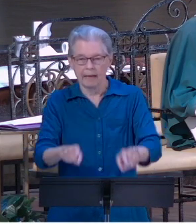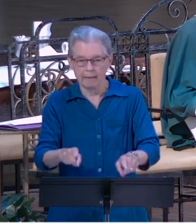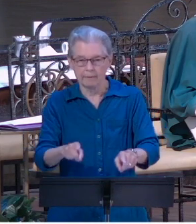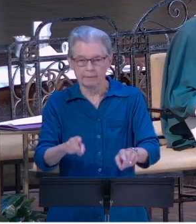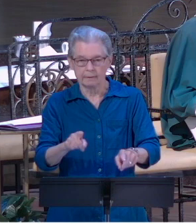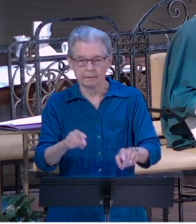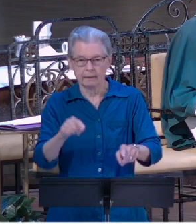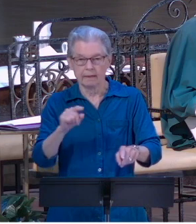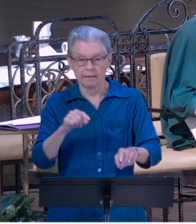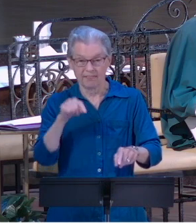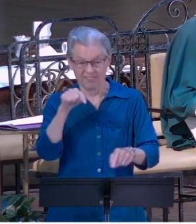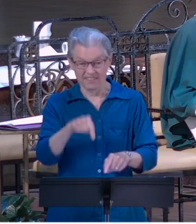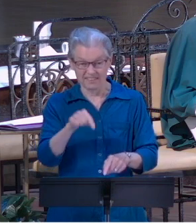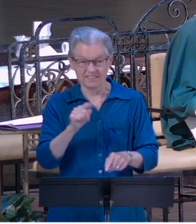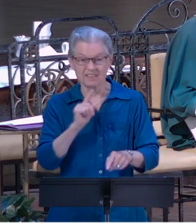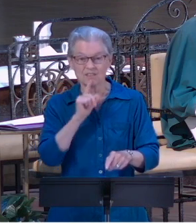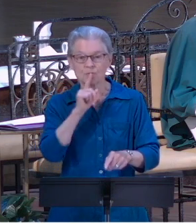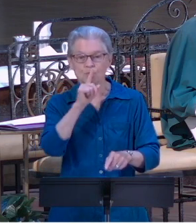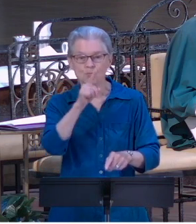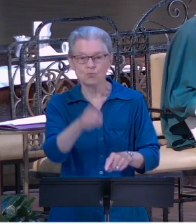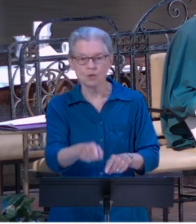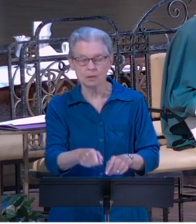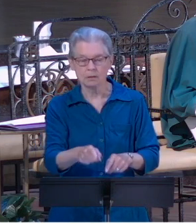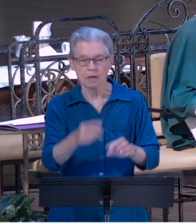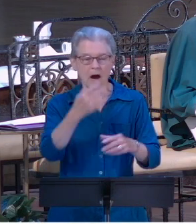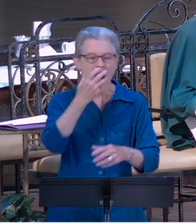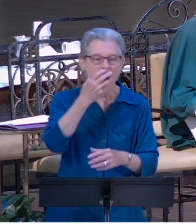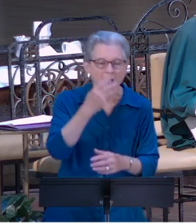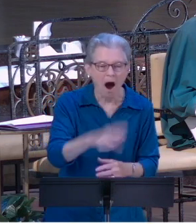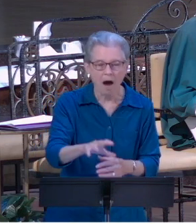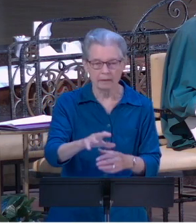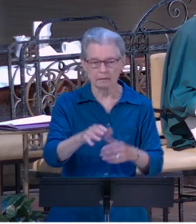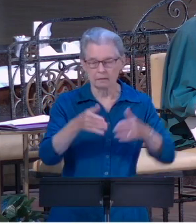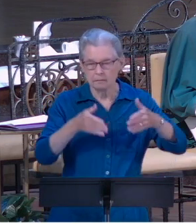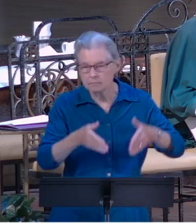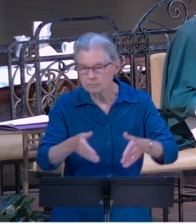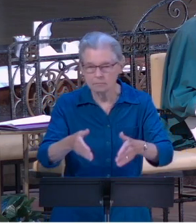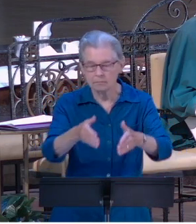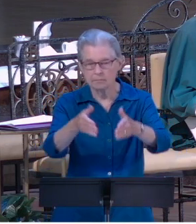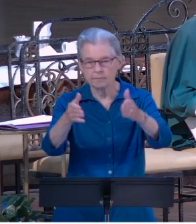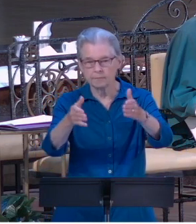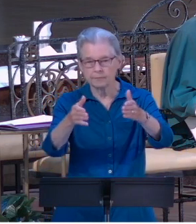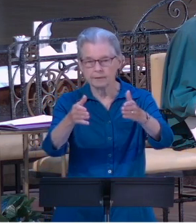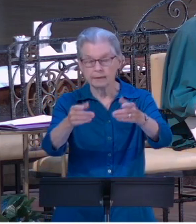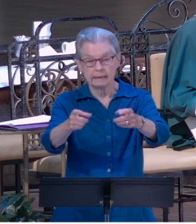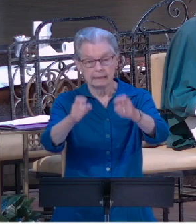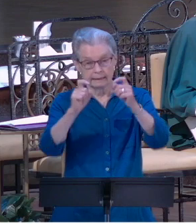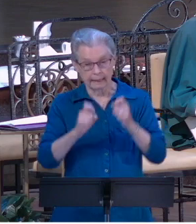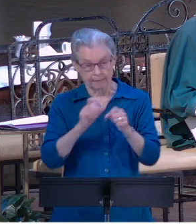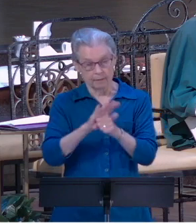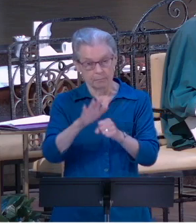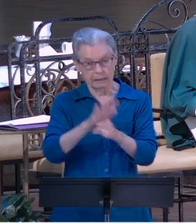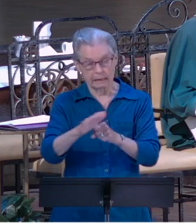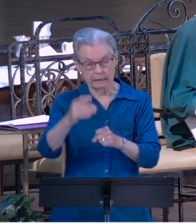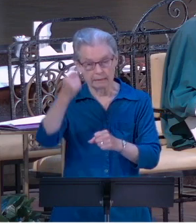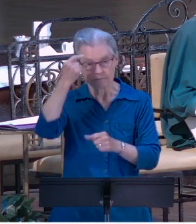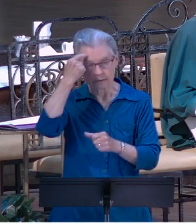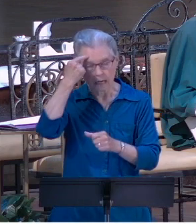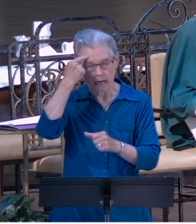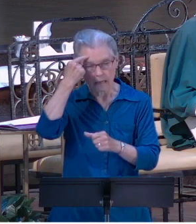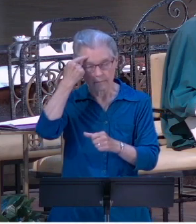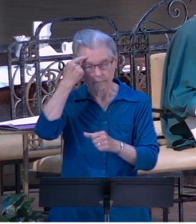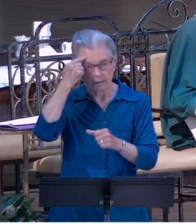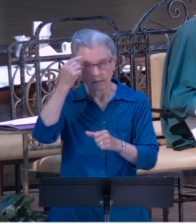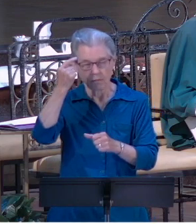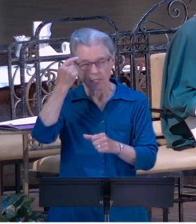real. The hot, arduous hike gave me plenty of time to imagine